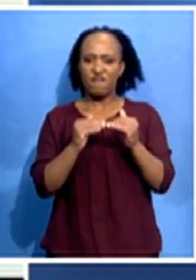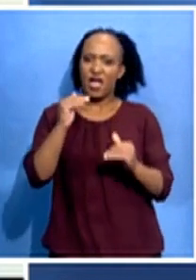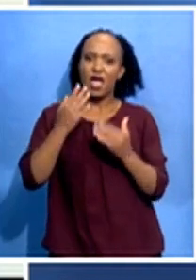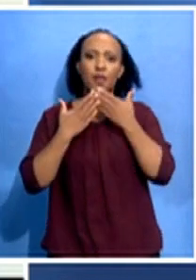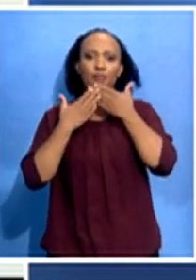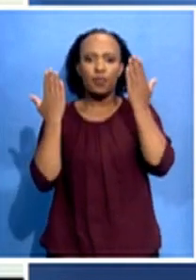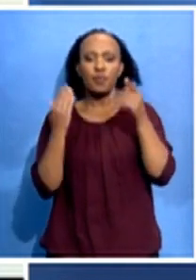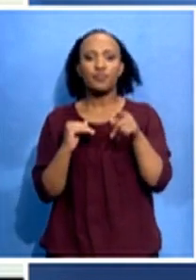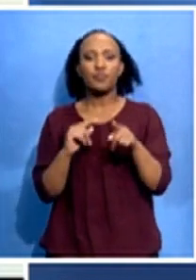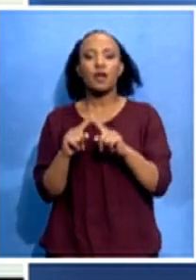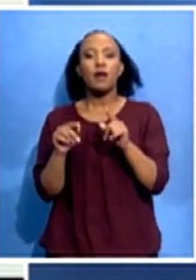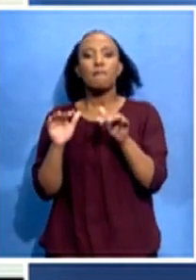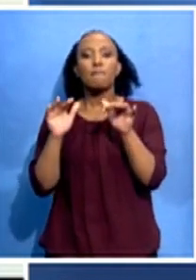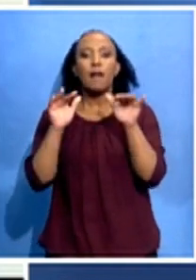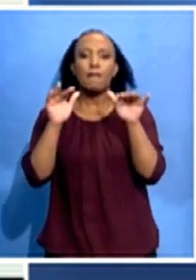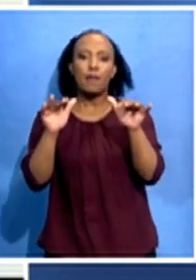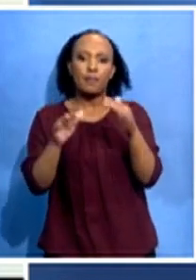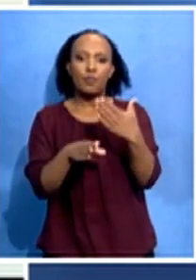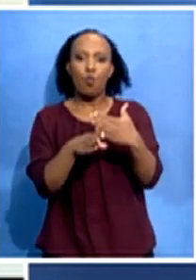did,